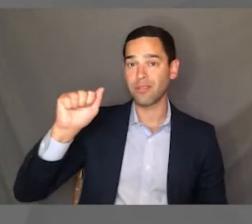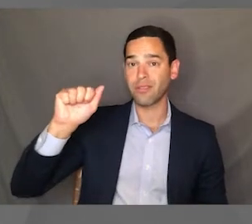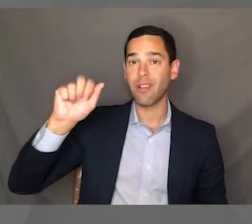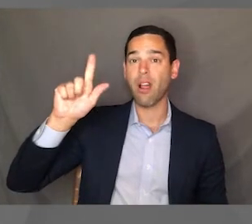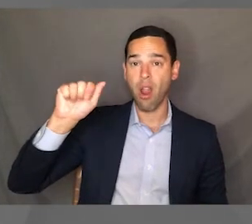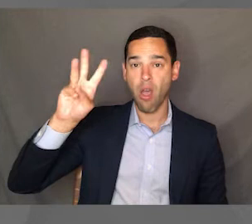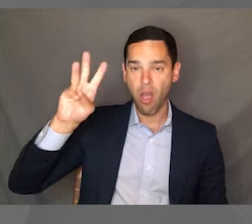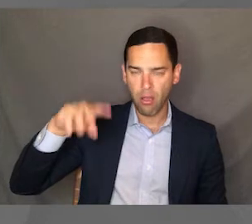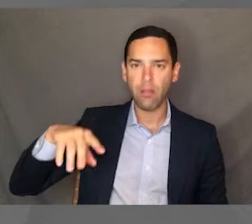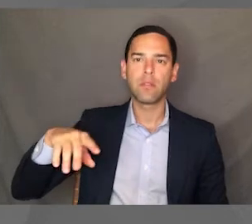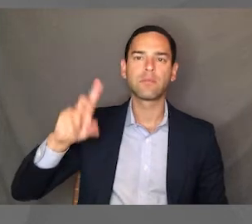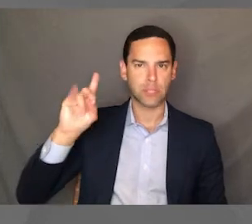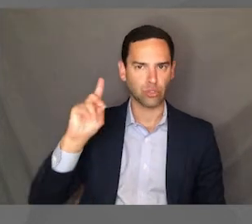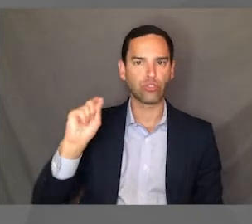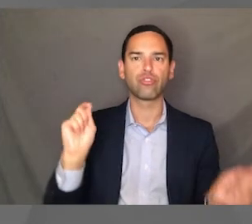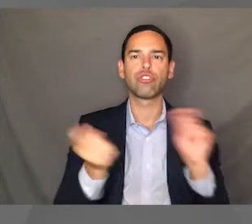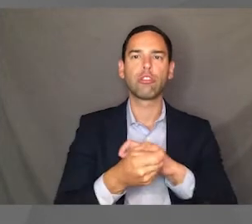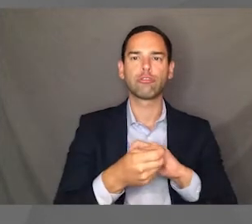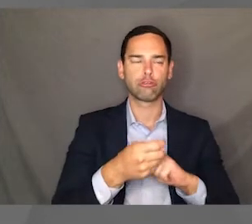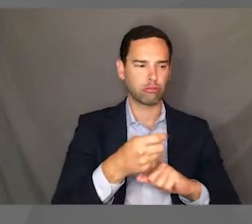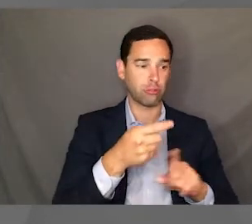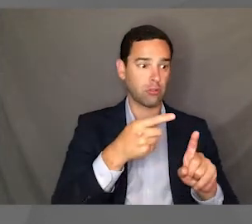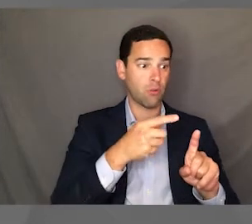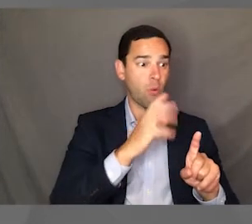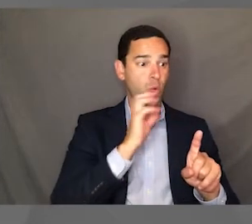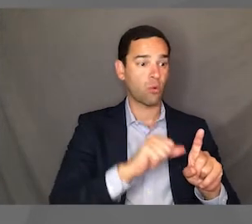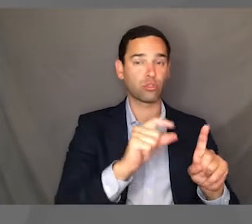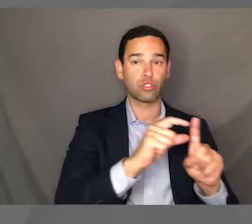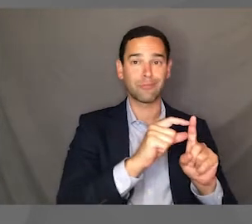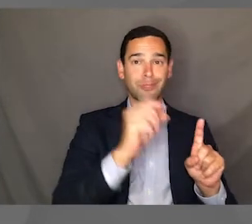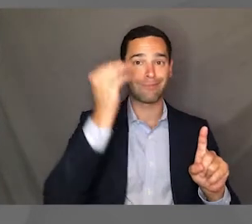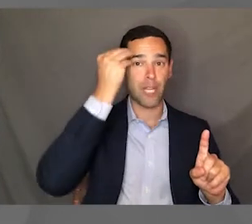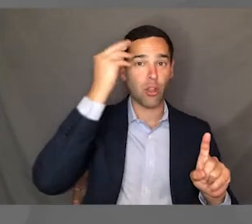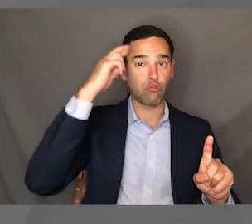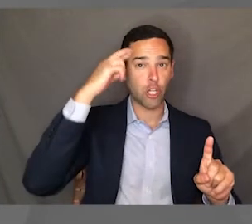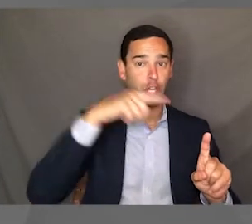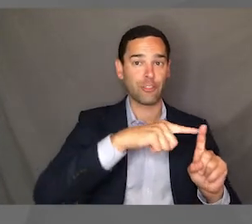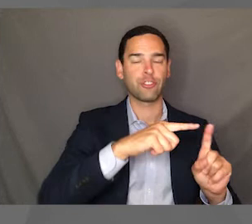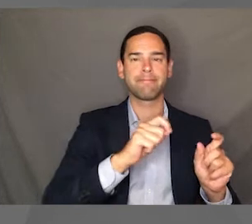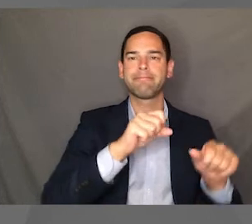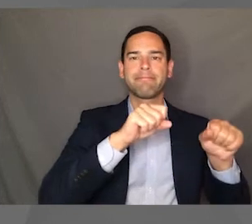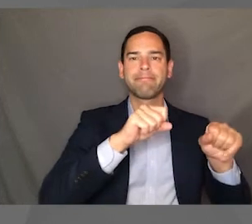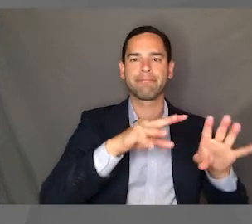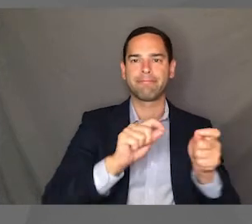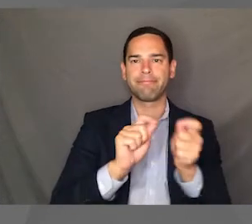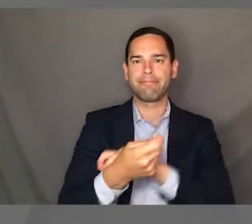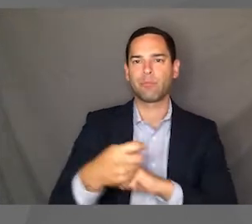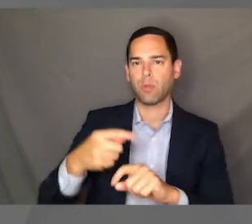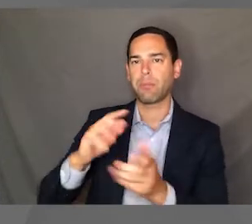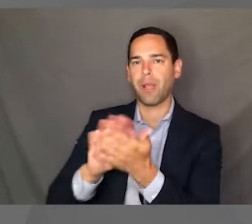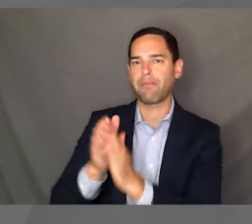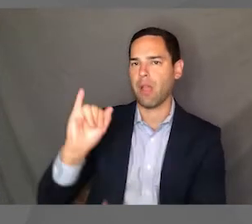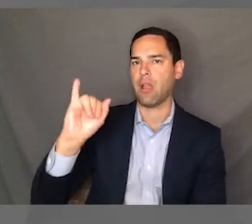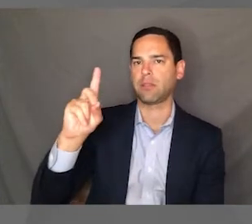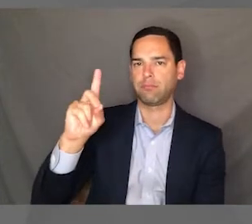changed the term mental retardation to the term intellectual disability is a